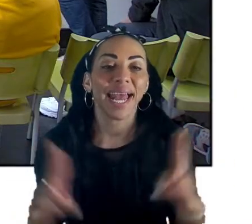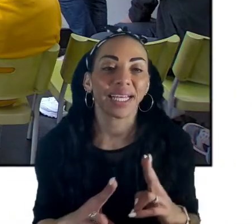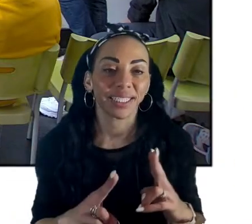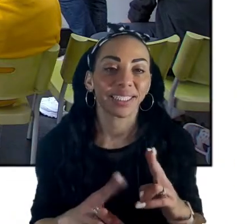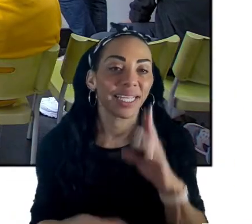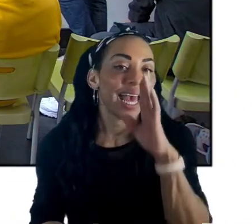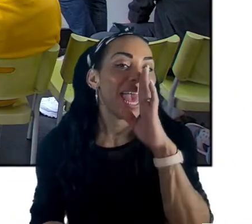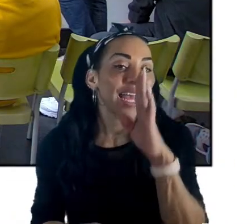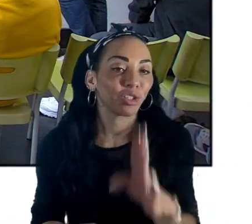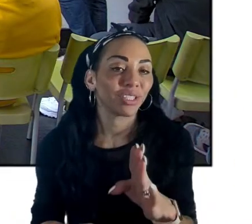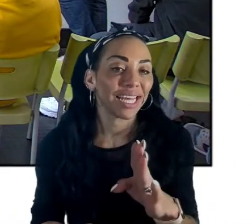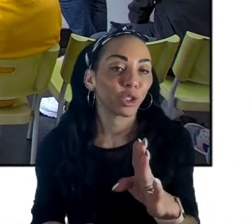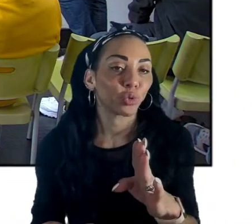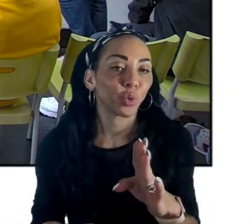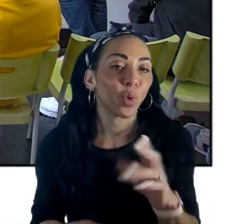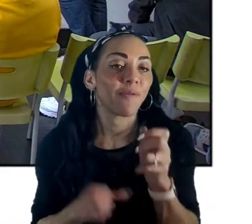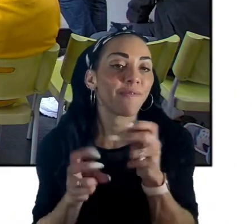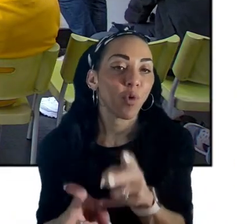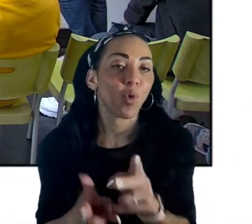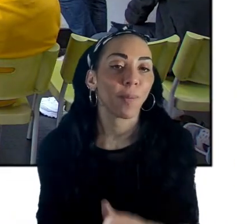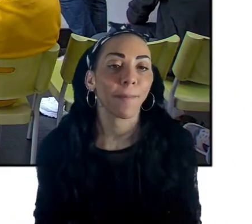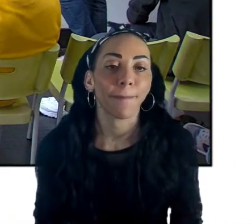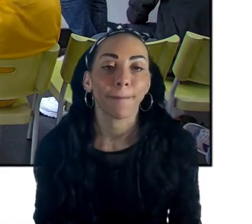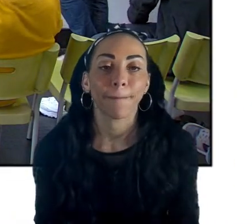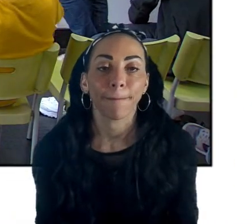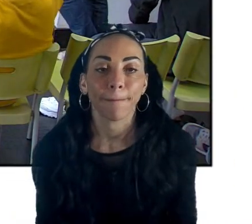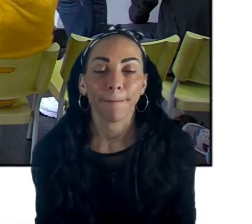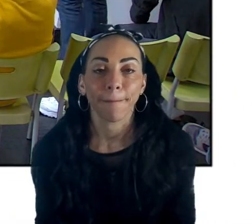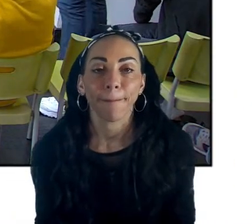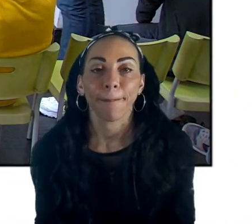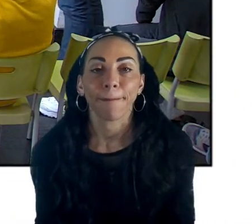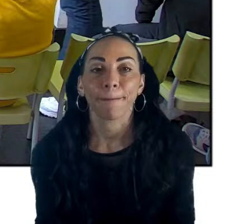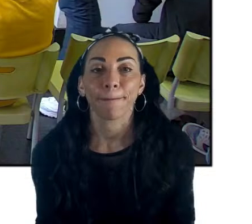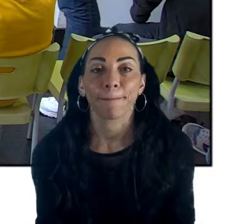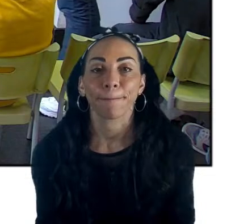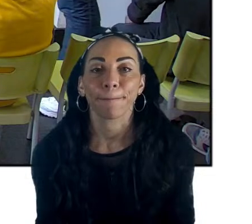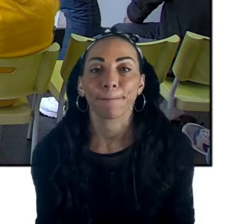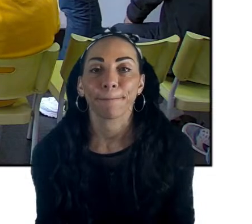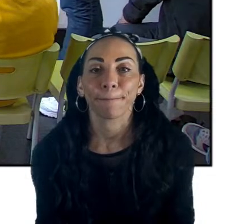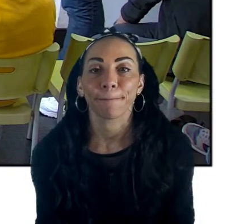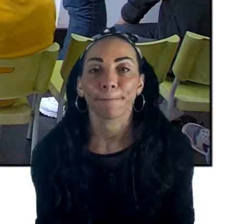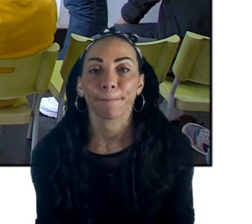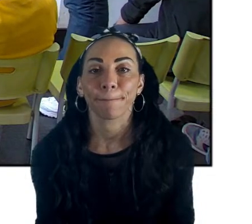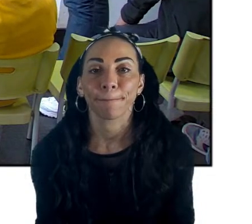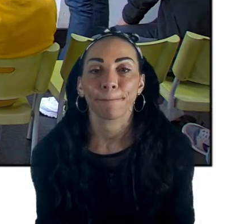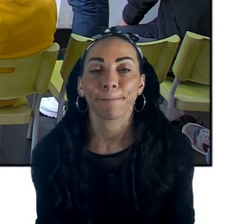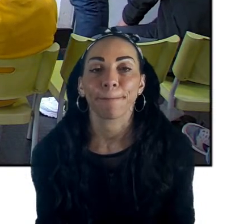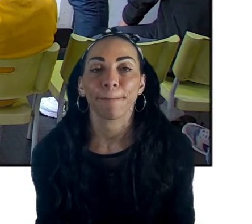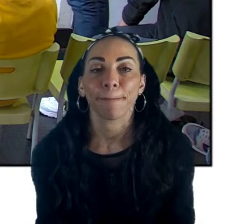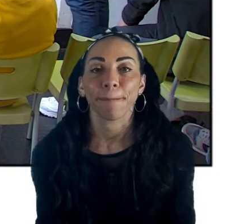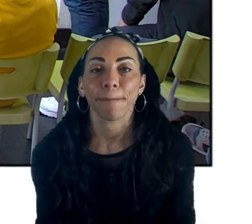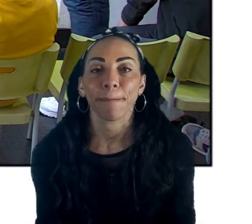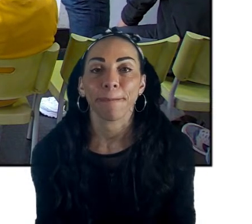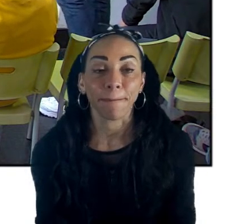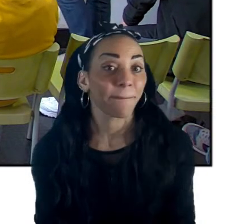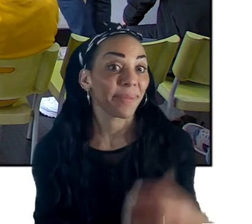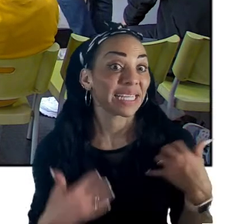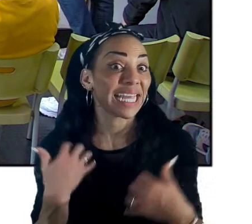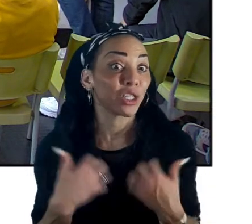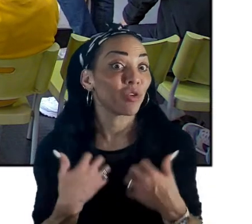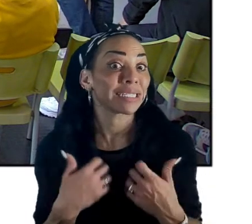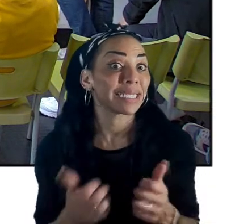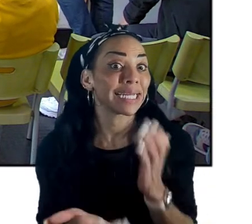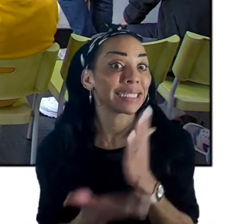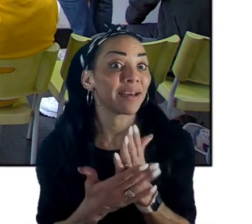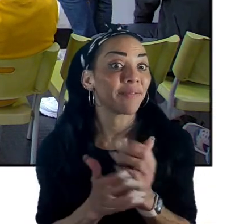form. Yeah. Thank you. But that's interesting and definitely worth thinking about in terms of